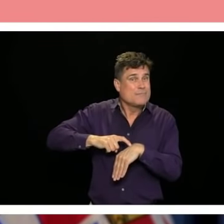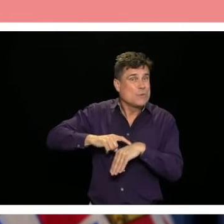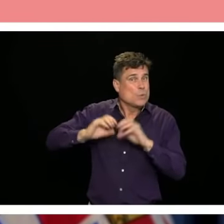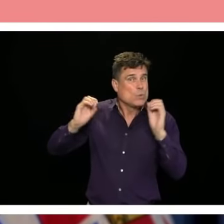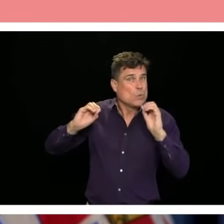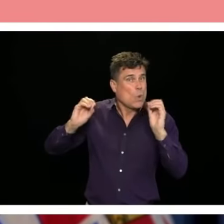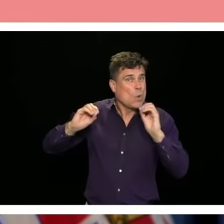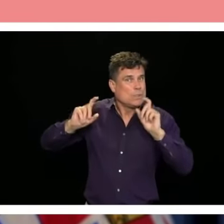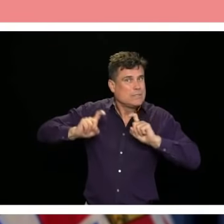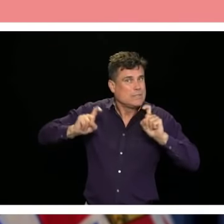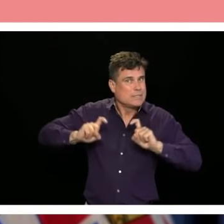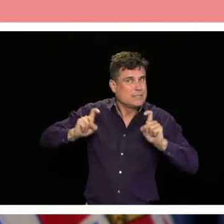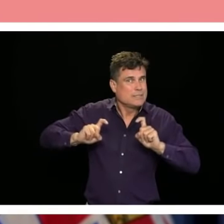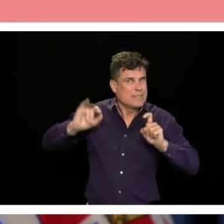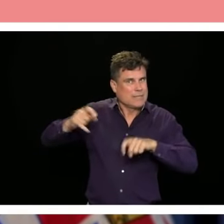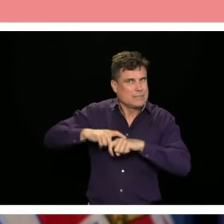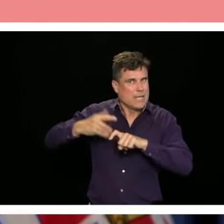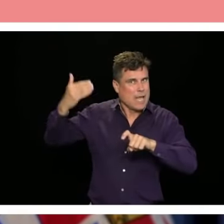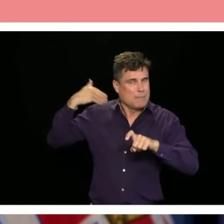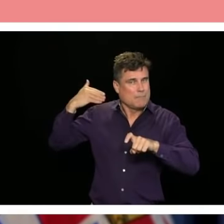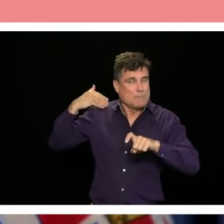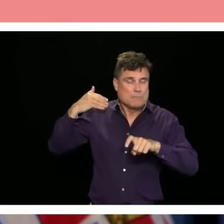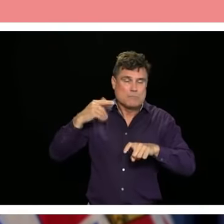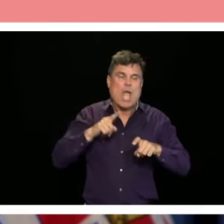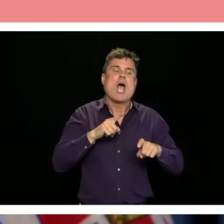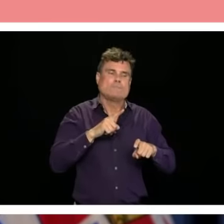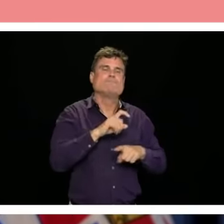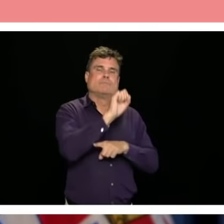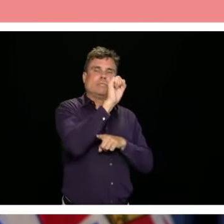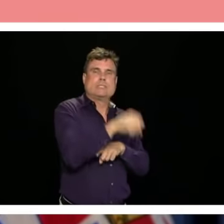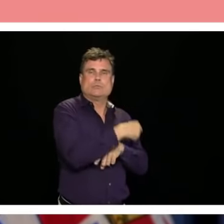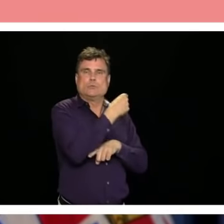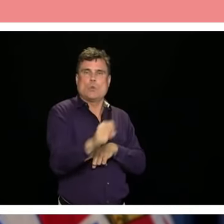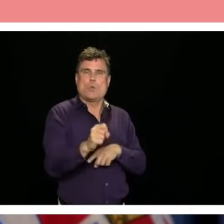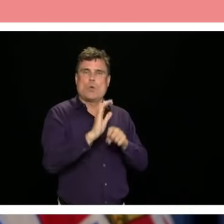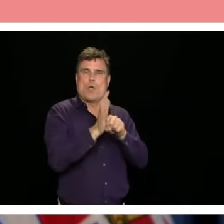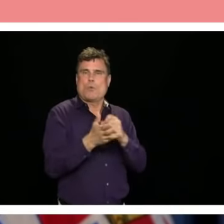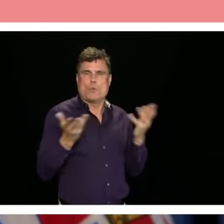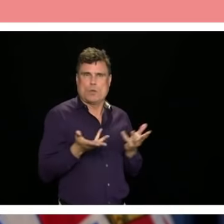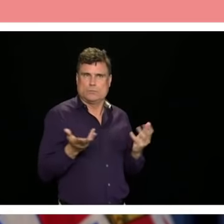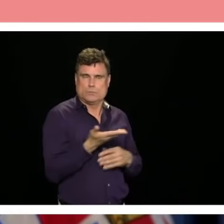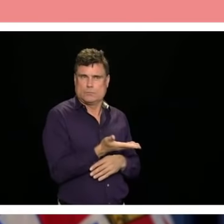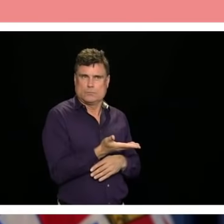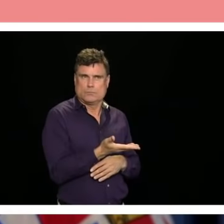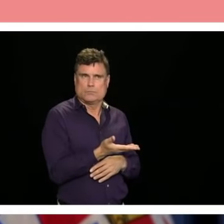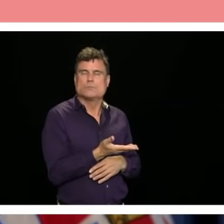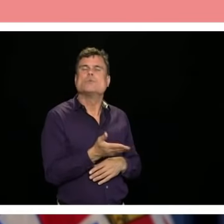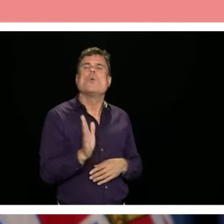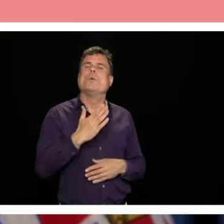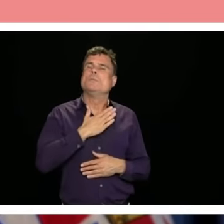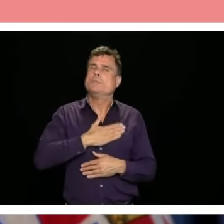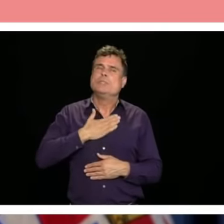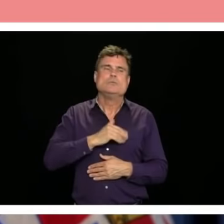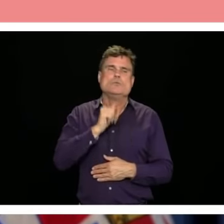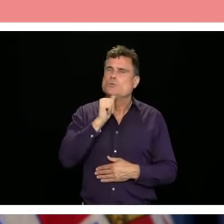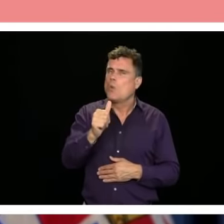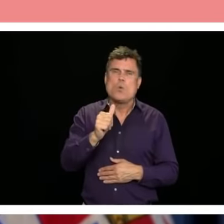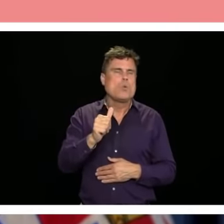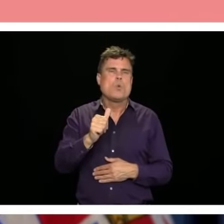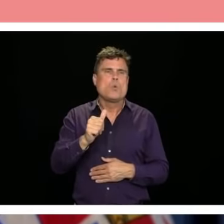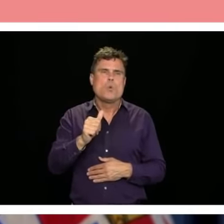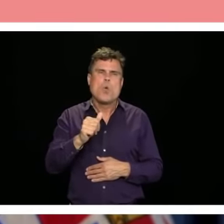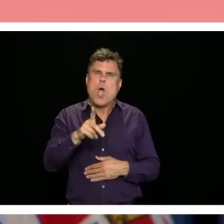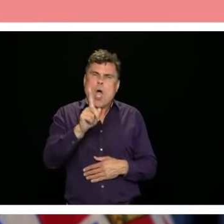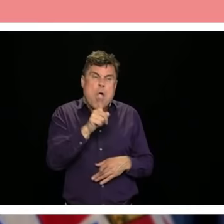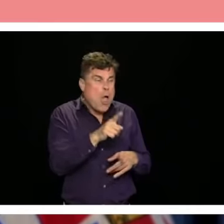had mild illness and were isolating at home, where we didn't have the ability to test them because we were focusing on protecting